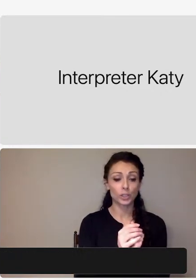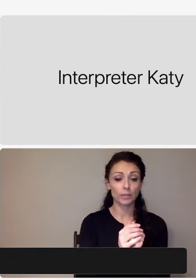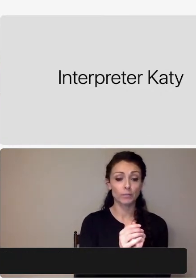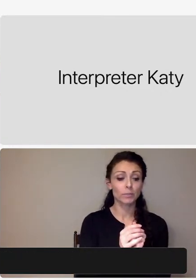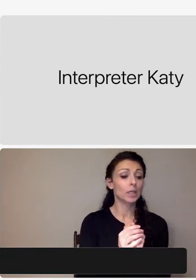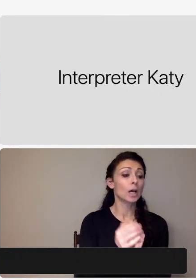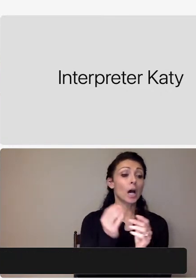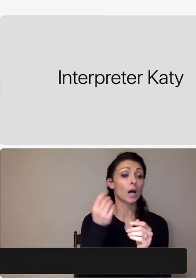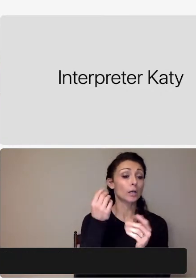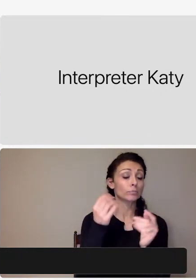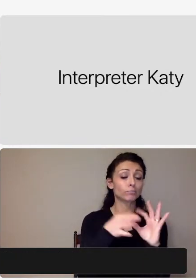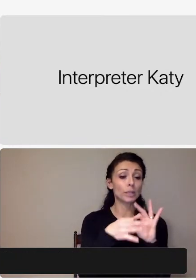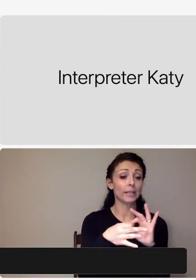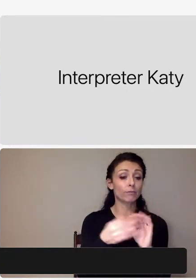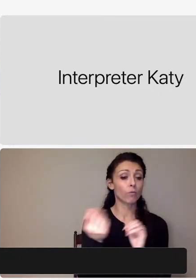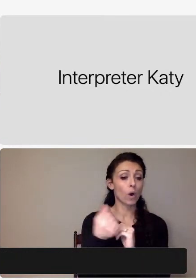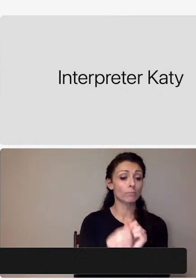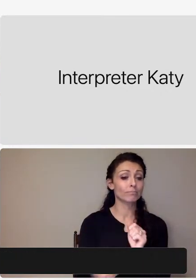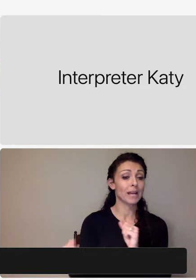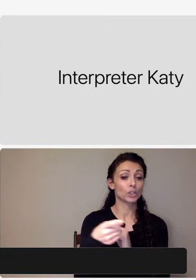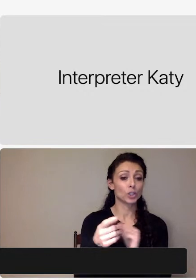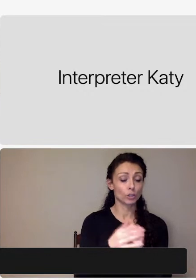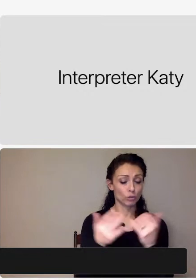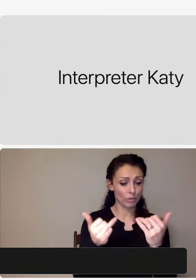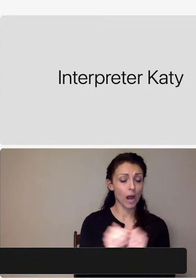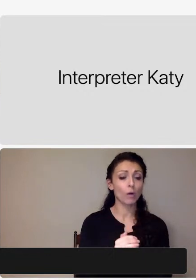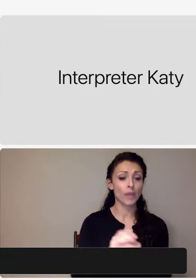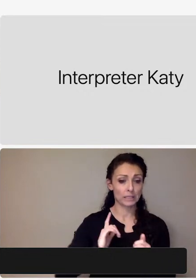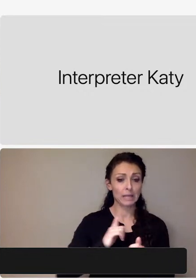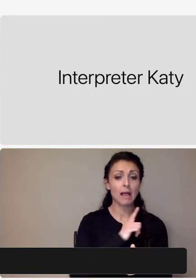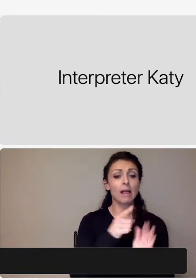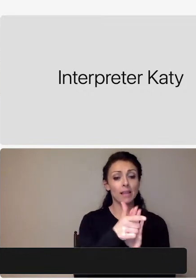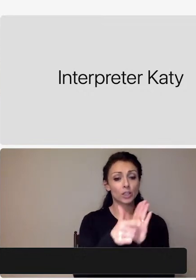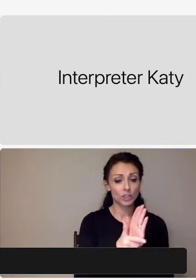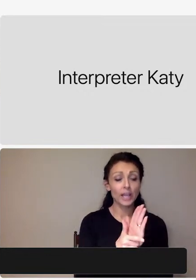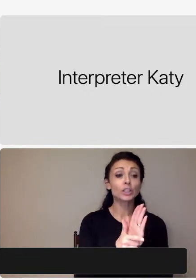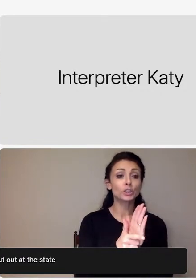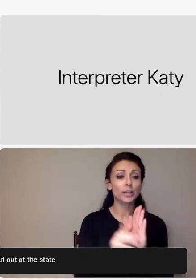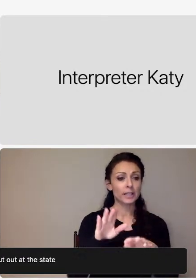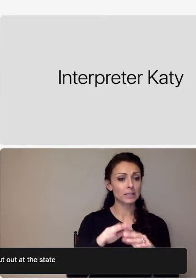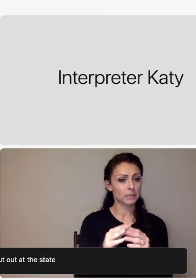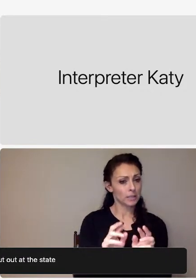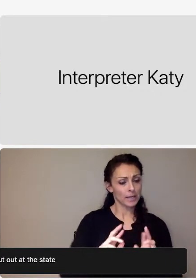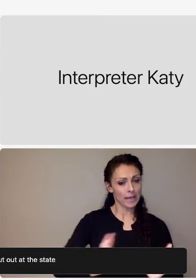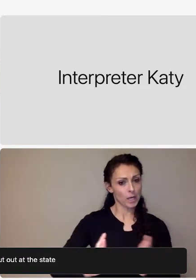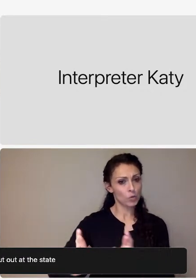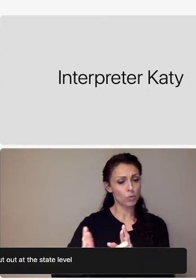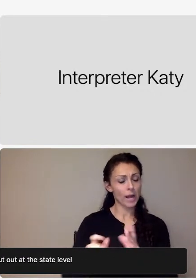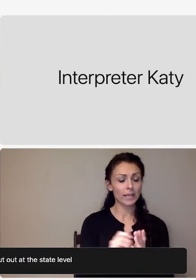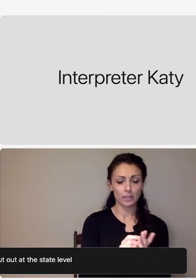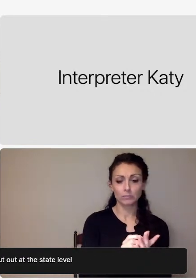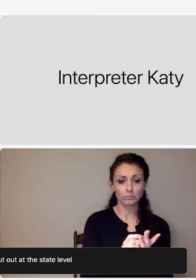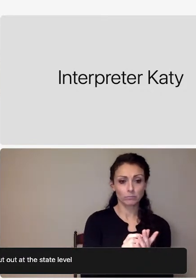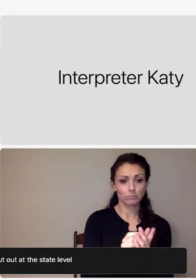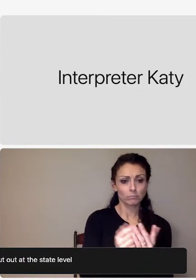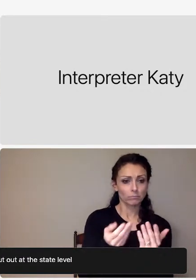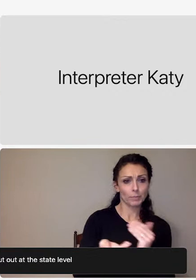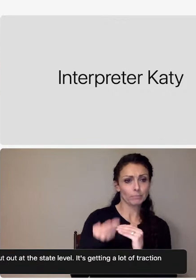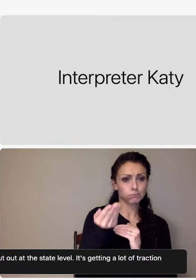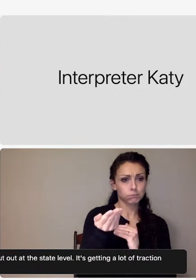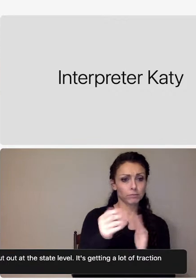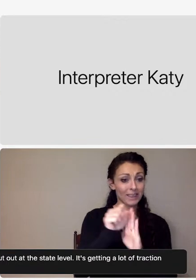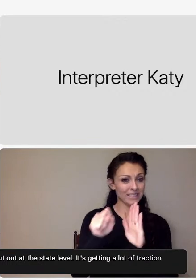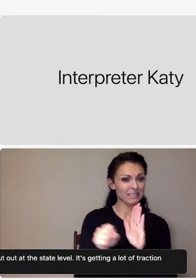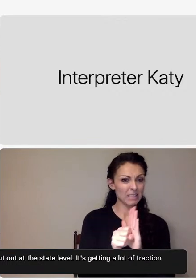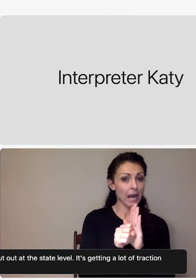next year uh so there's legislation being put out at the state level uh and it's getting a lot of traction right now on